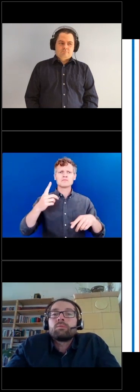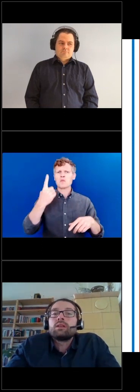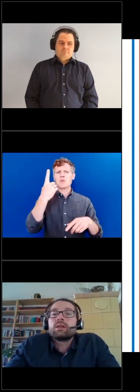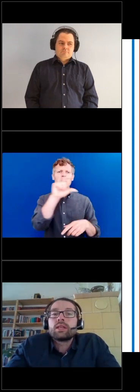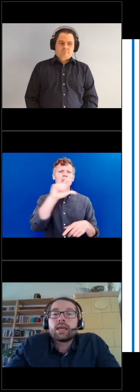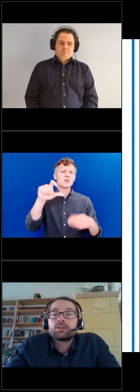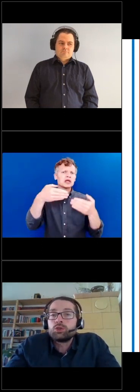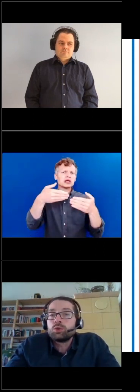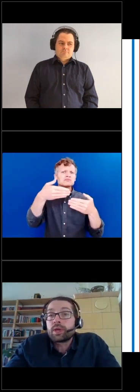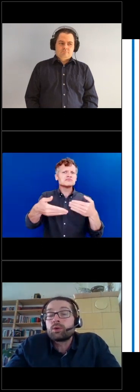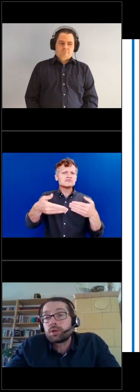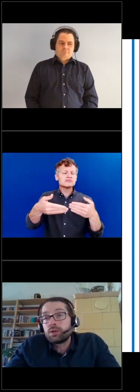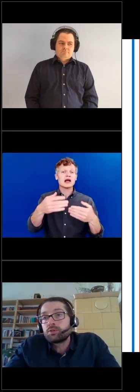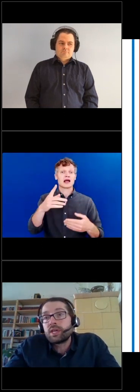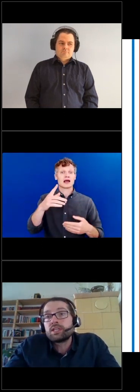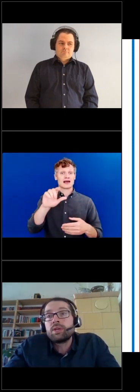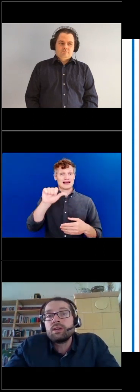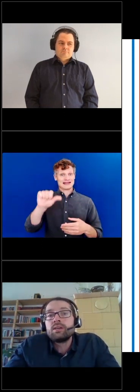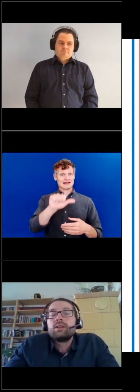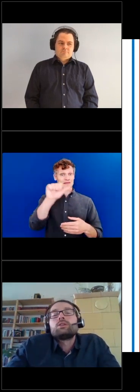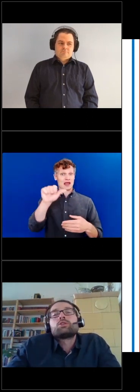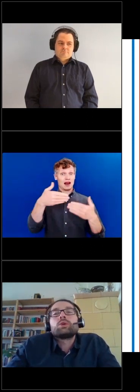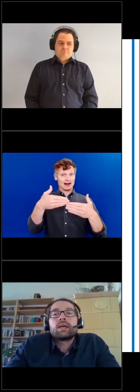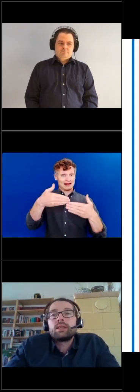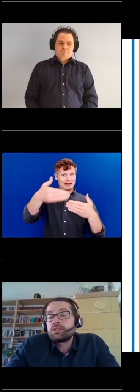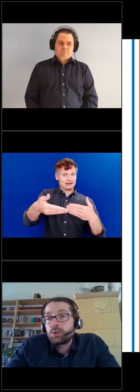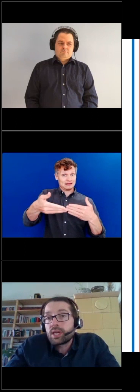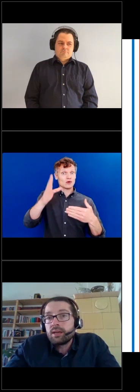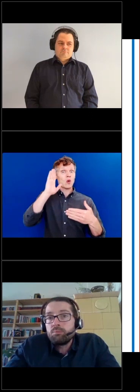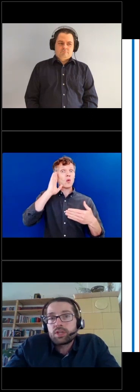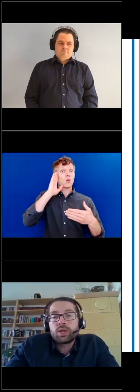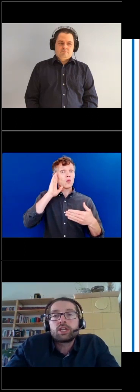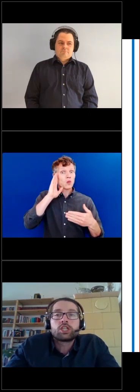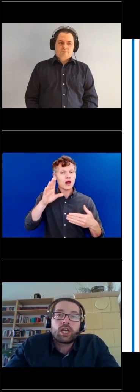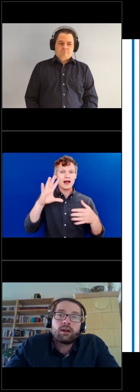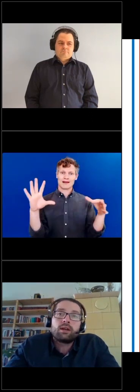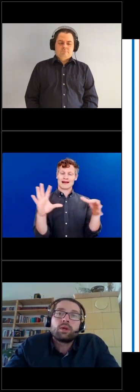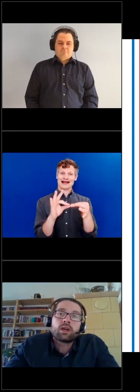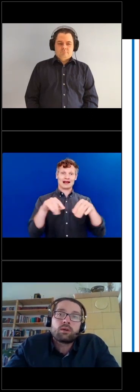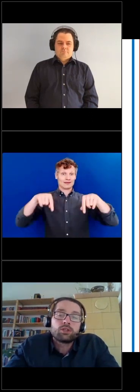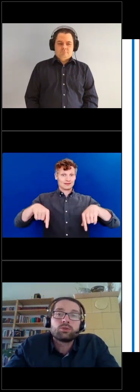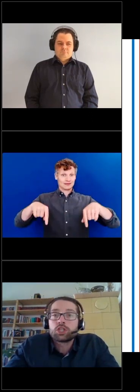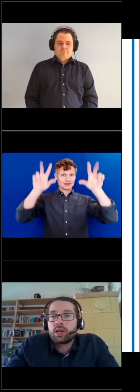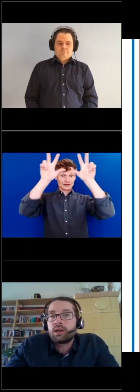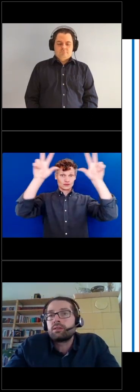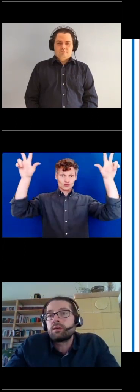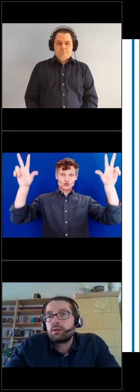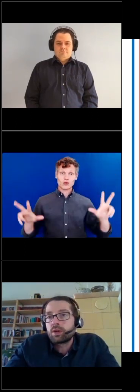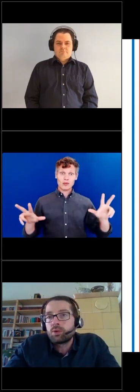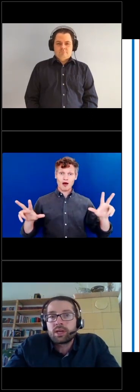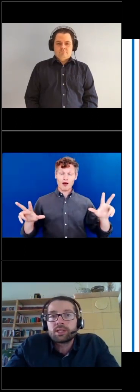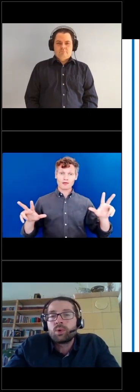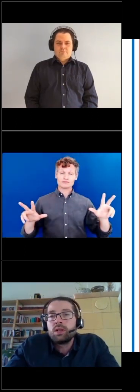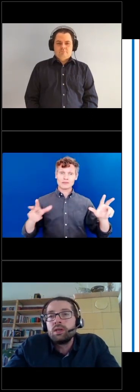follow-up email a link to the recording of today's webinar. So you can listen to it again, but you can share, and we encourage you to share